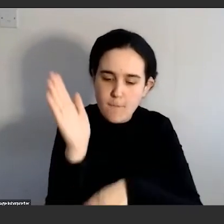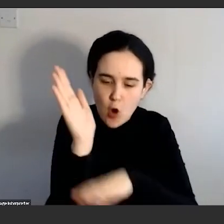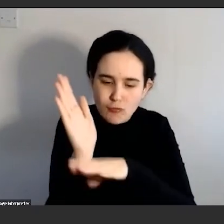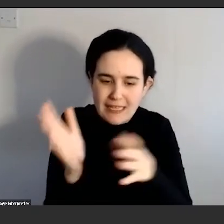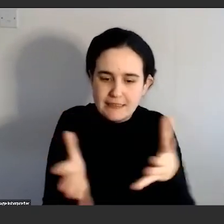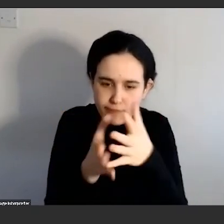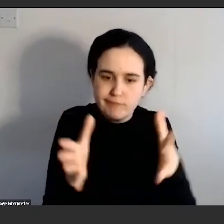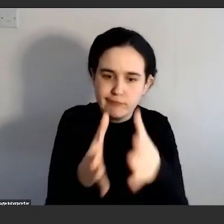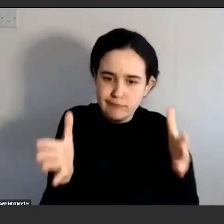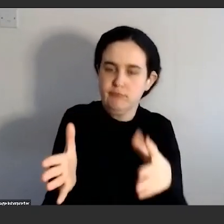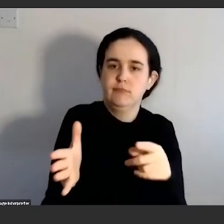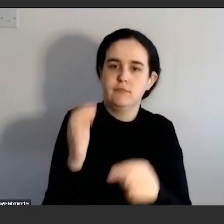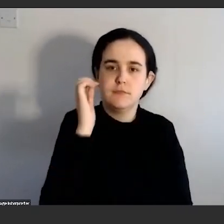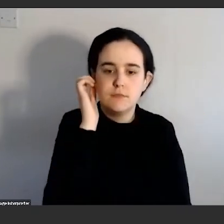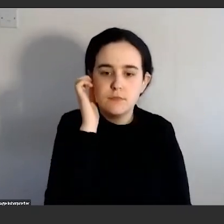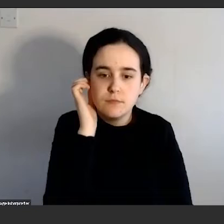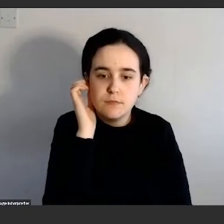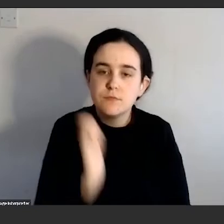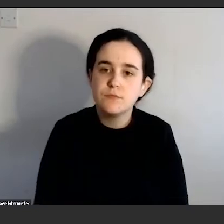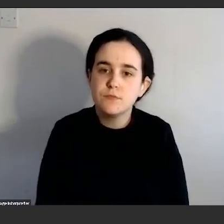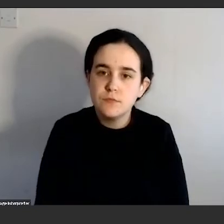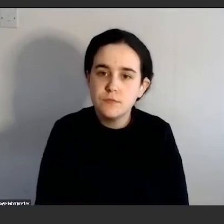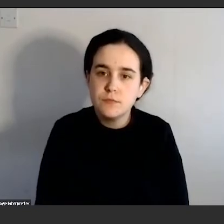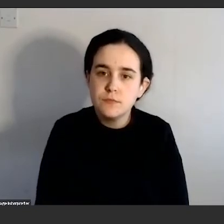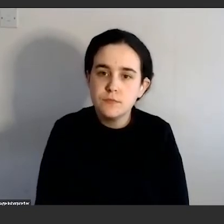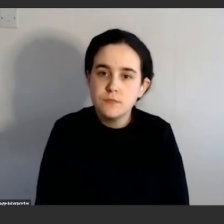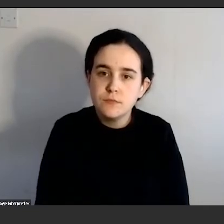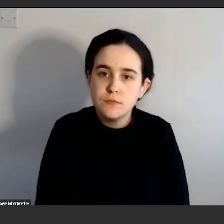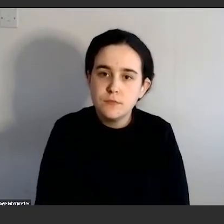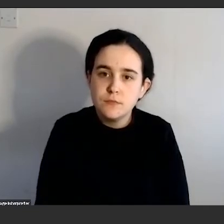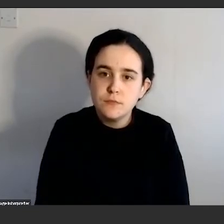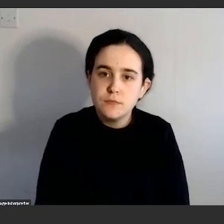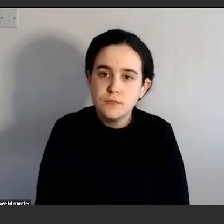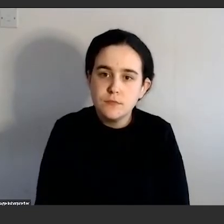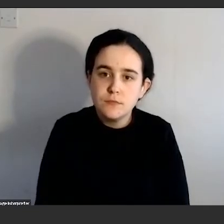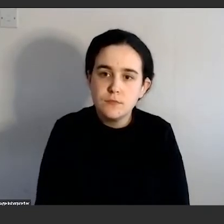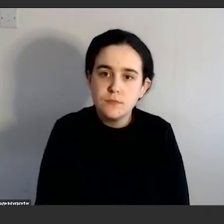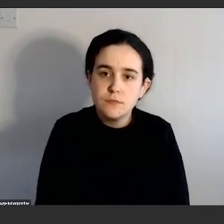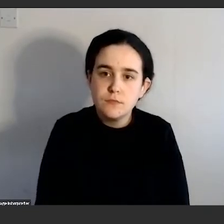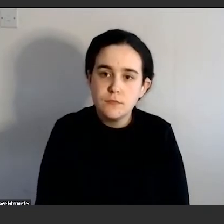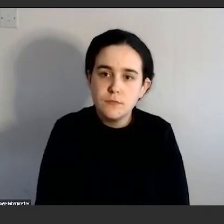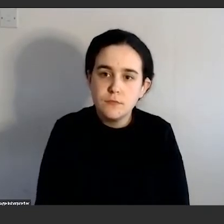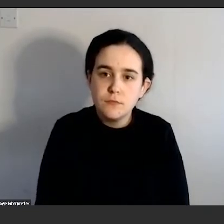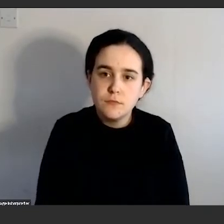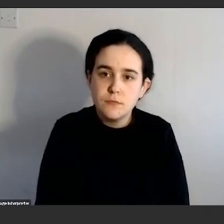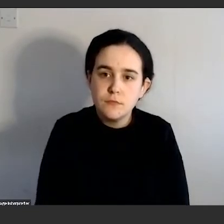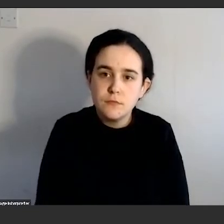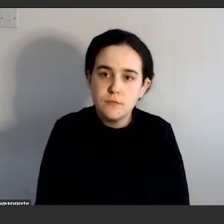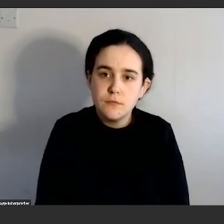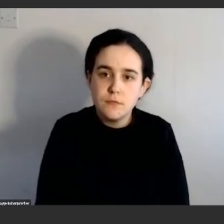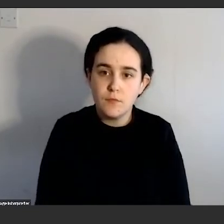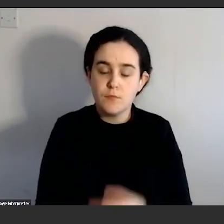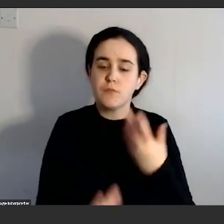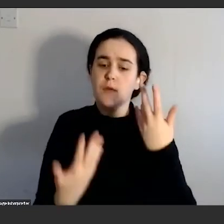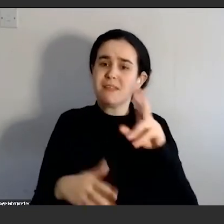you seeing that in the emergency health sector, emergency sector, where people are